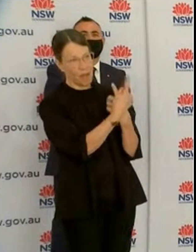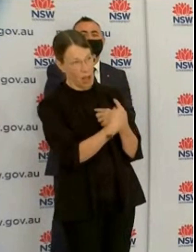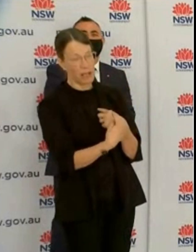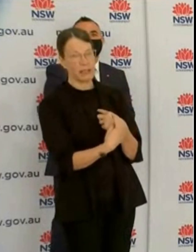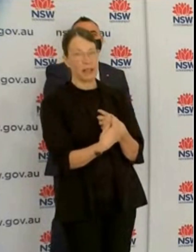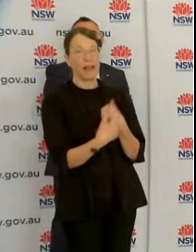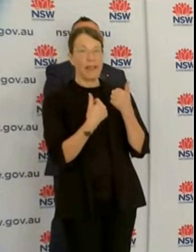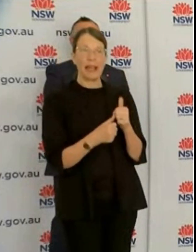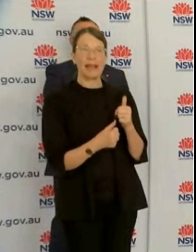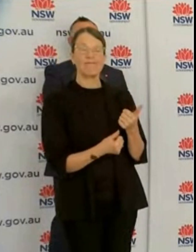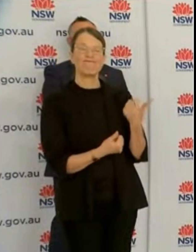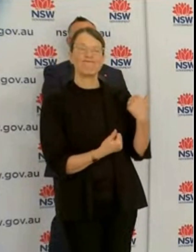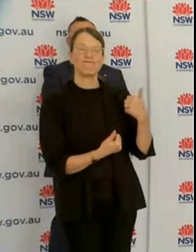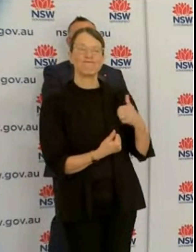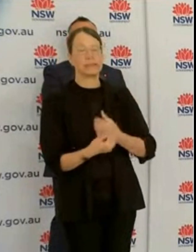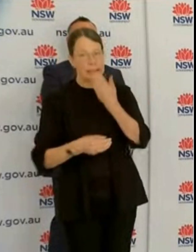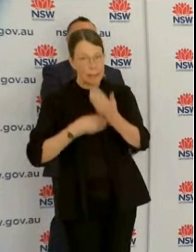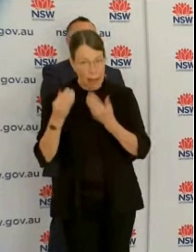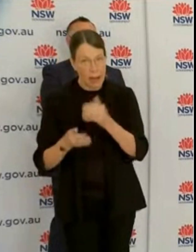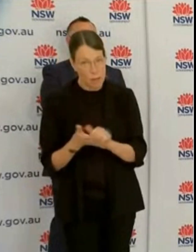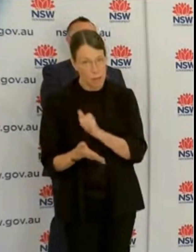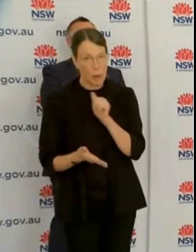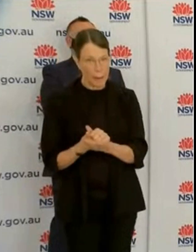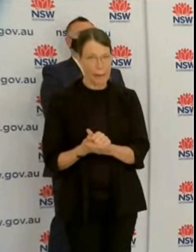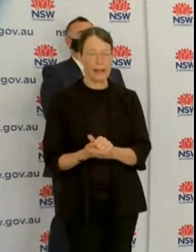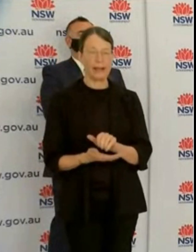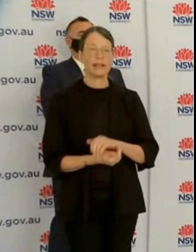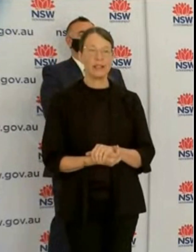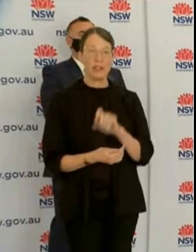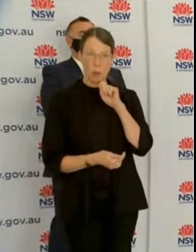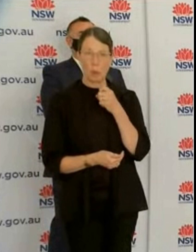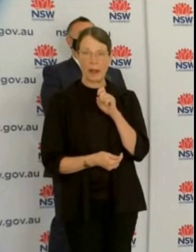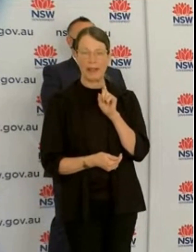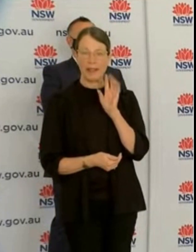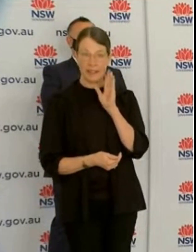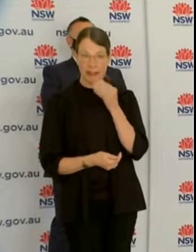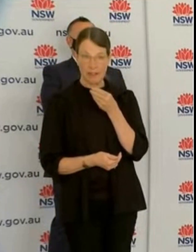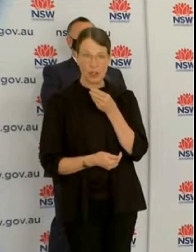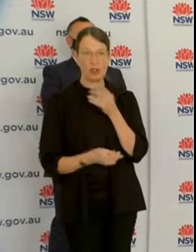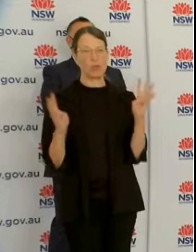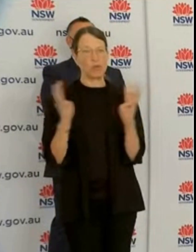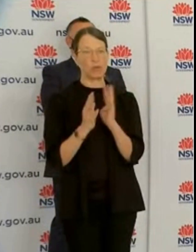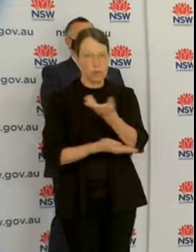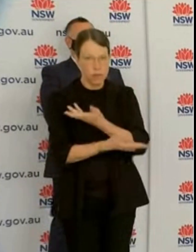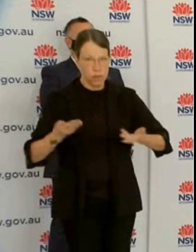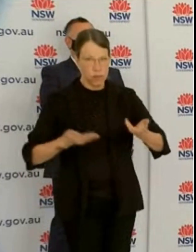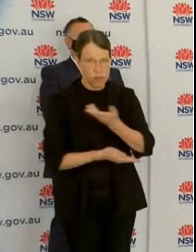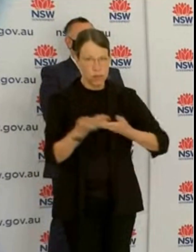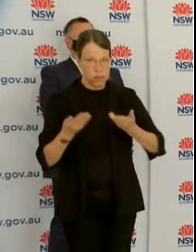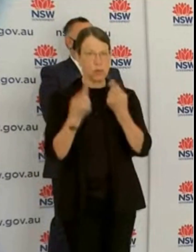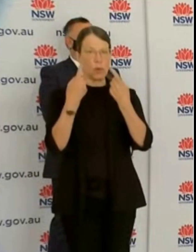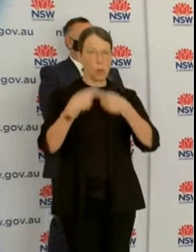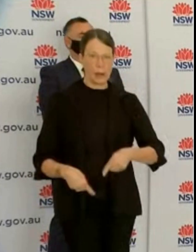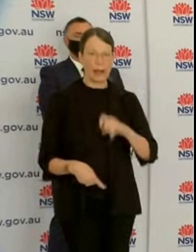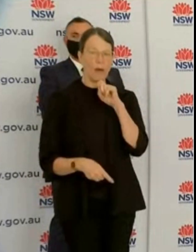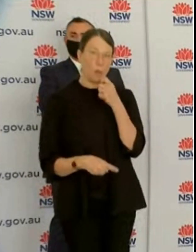provide comprehensive information when you get it. So we'll be going through those processes this afternoon, and we hope to be in a position to